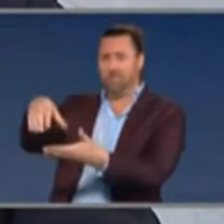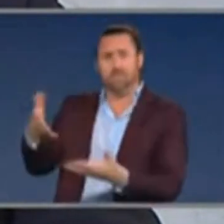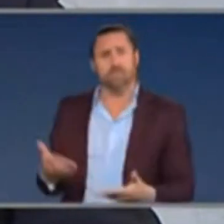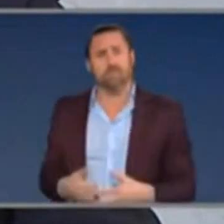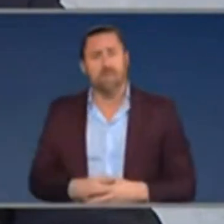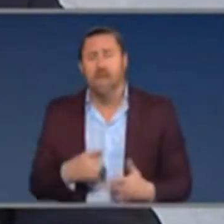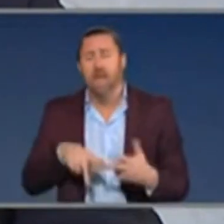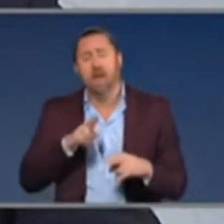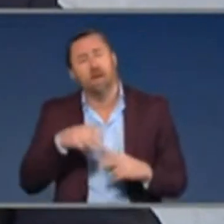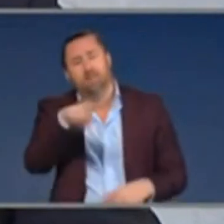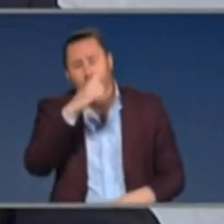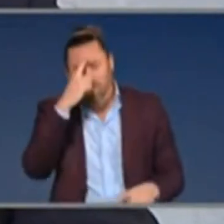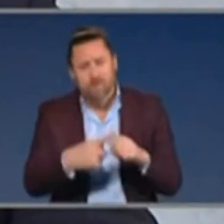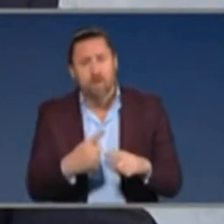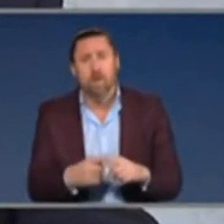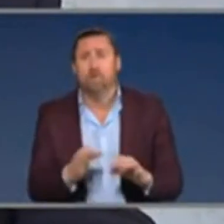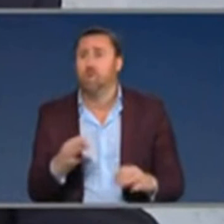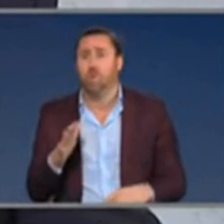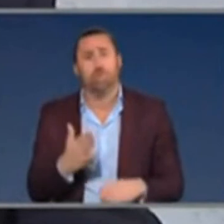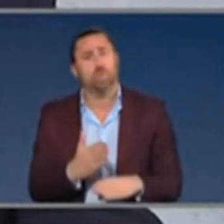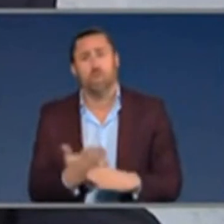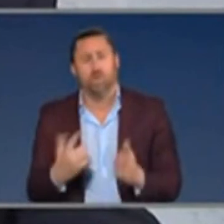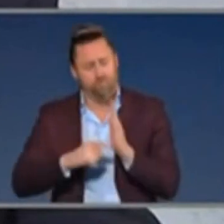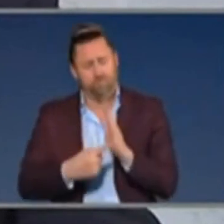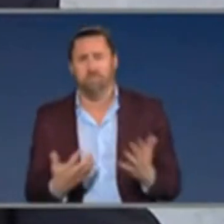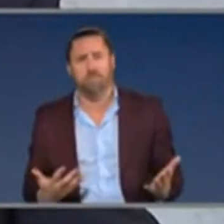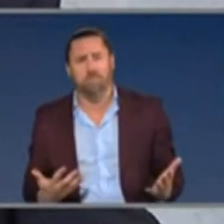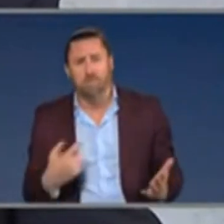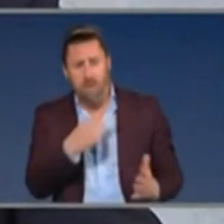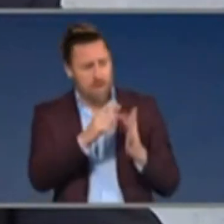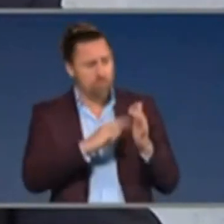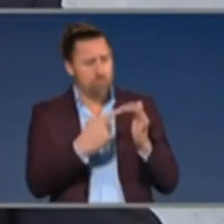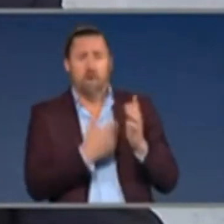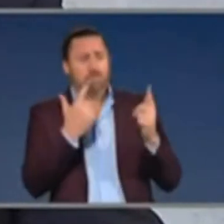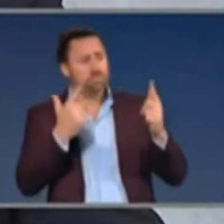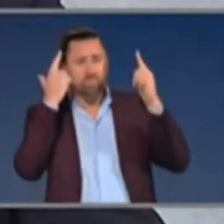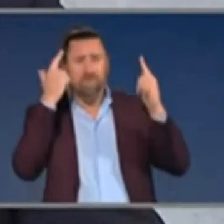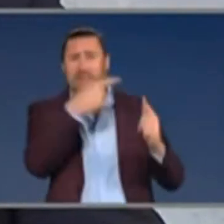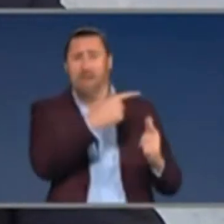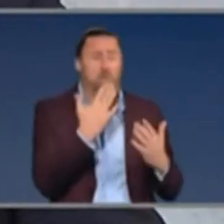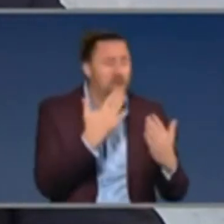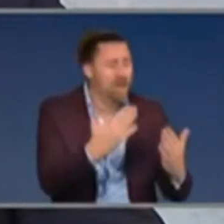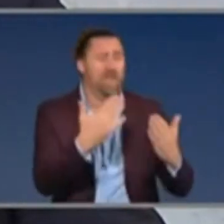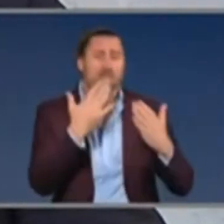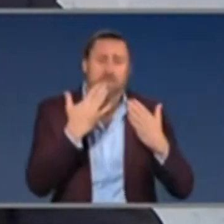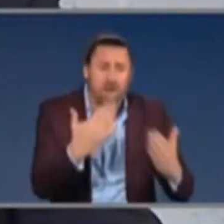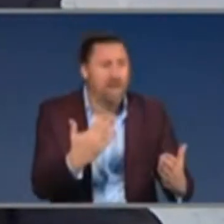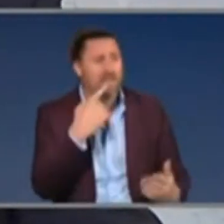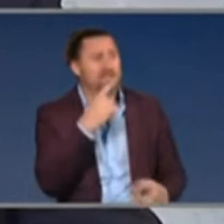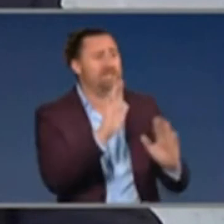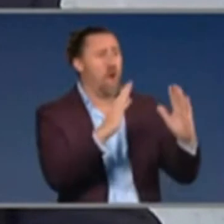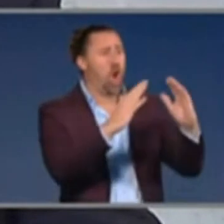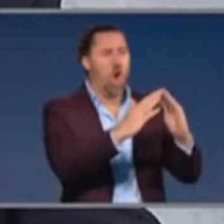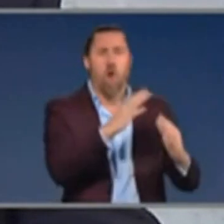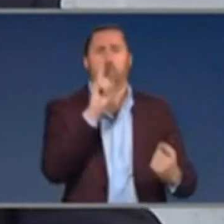you've got those symptoms, do not go to work. I think the Premier's been very clear about that in his impassioned pleas, and I support them. But